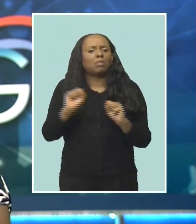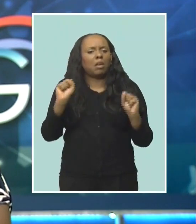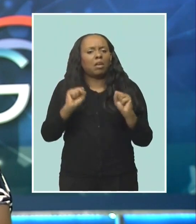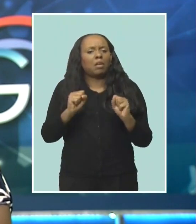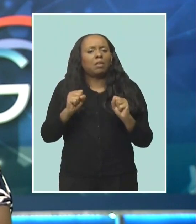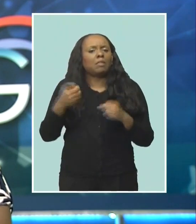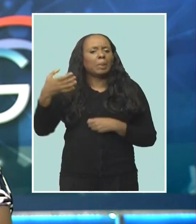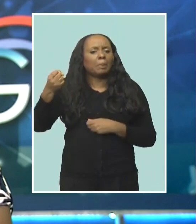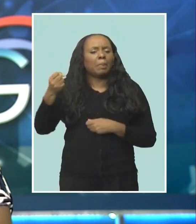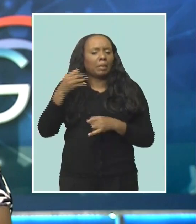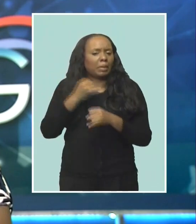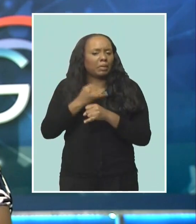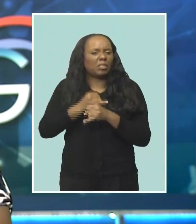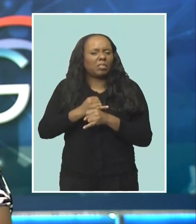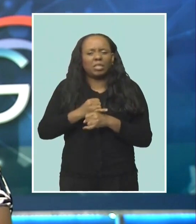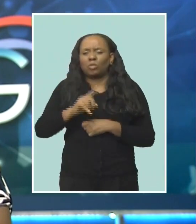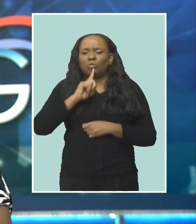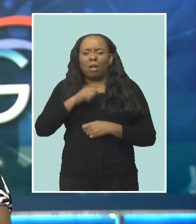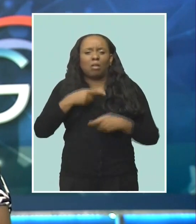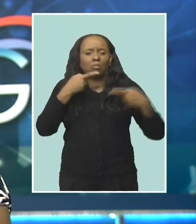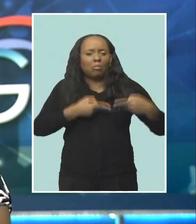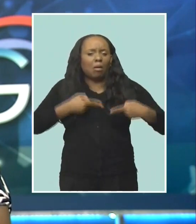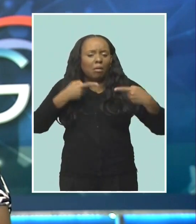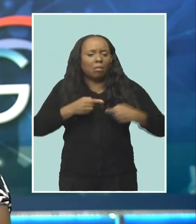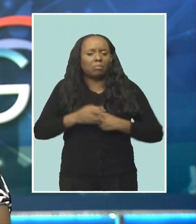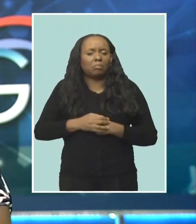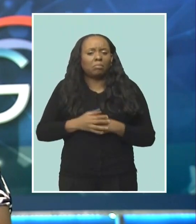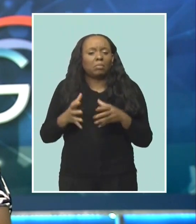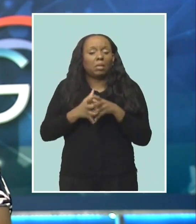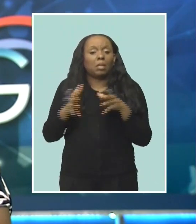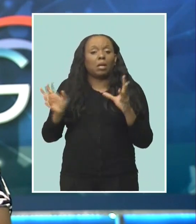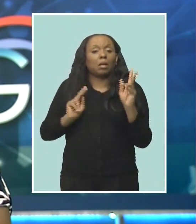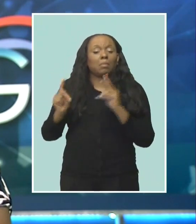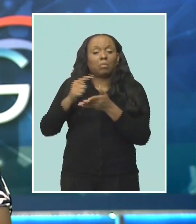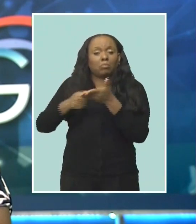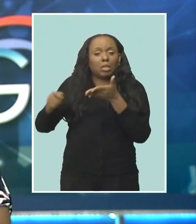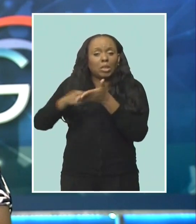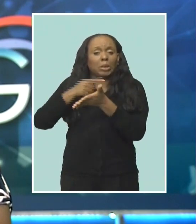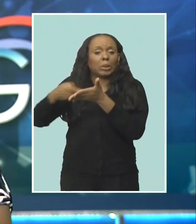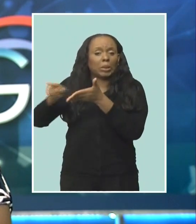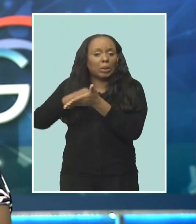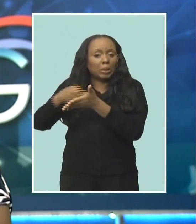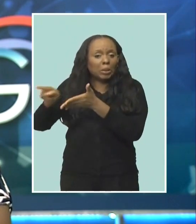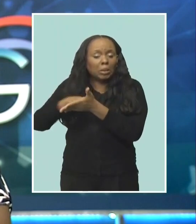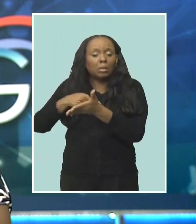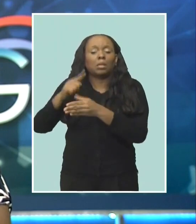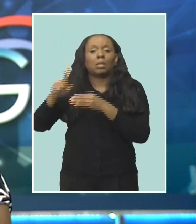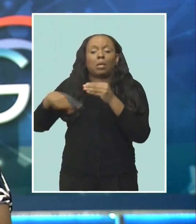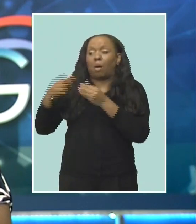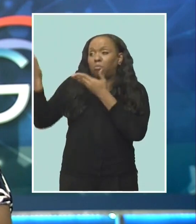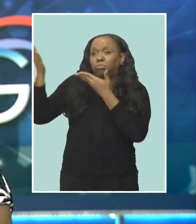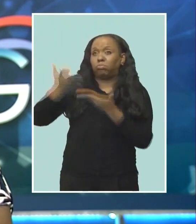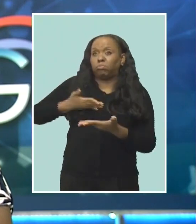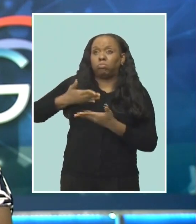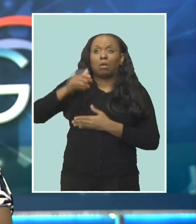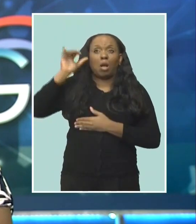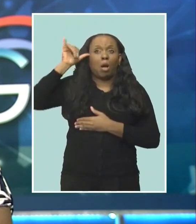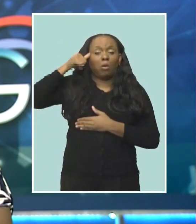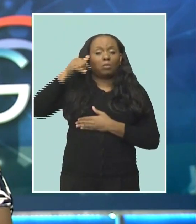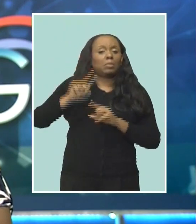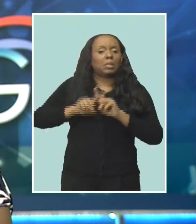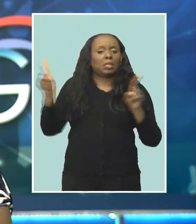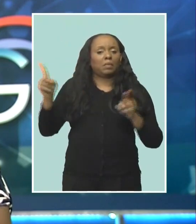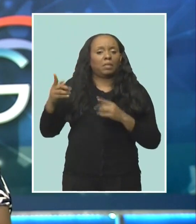industry. This is coming amid criticisms highlighted in another section of the media regarding the move, while at the same